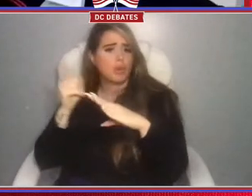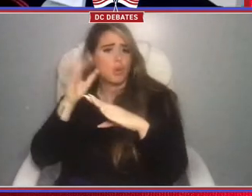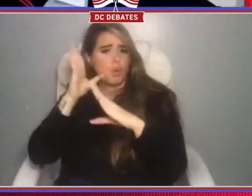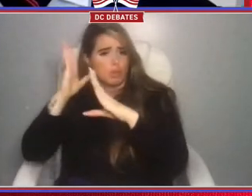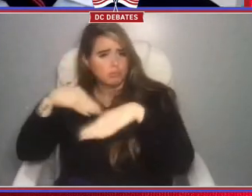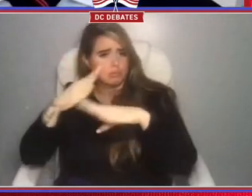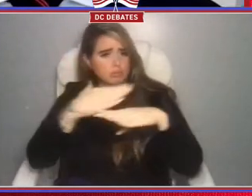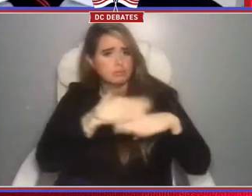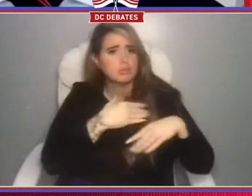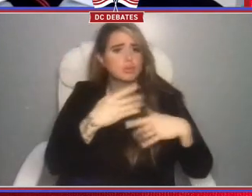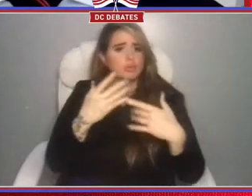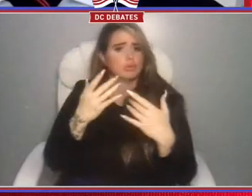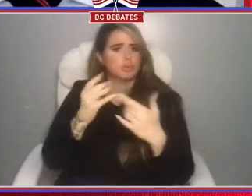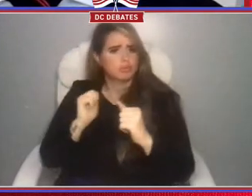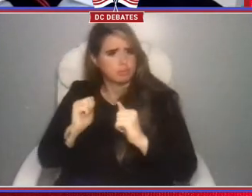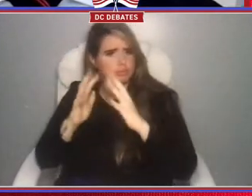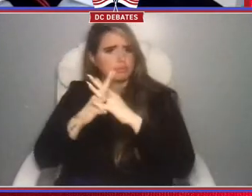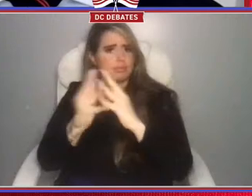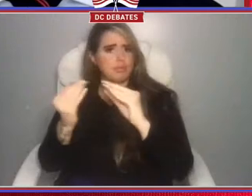district?